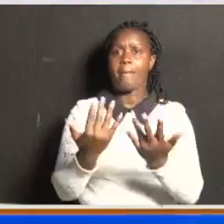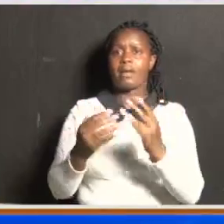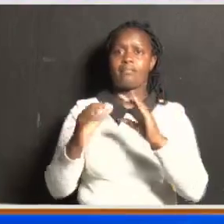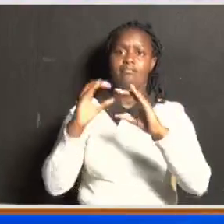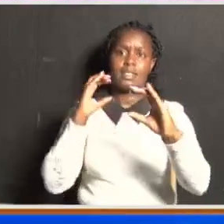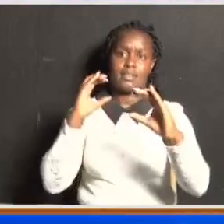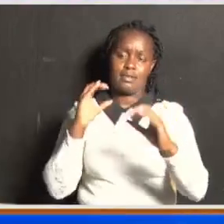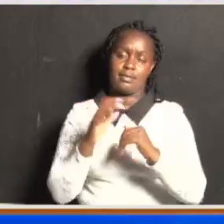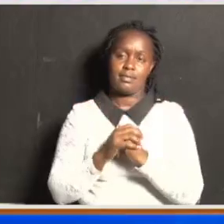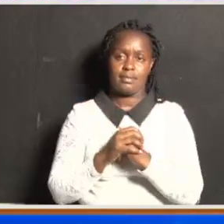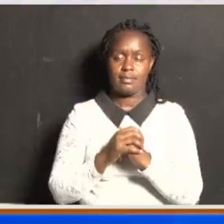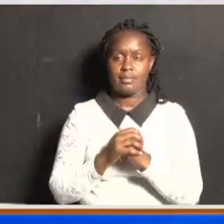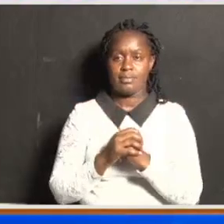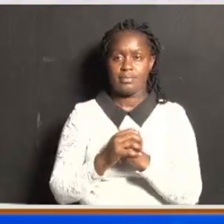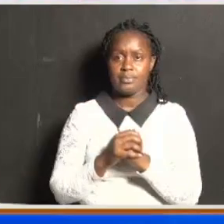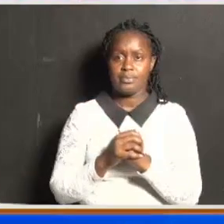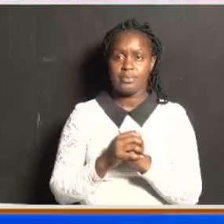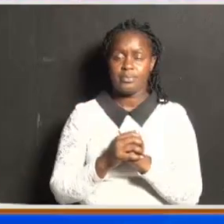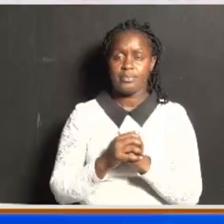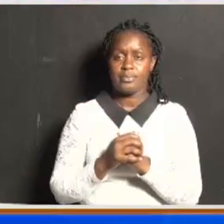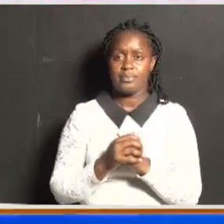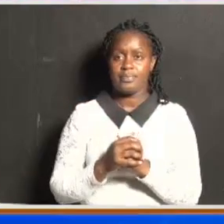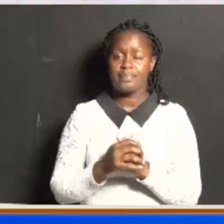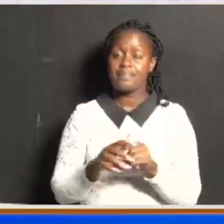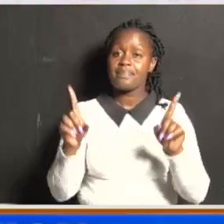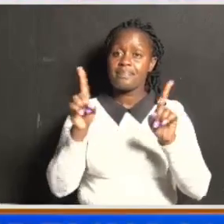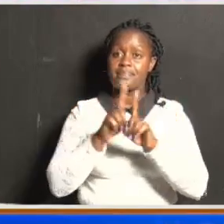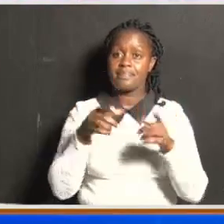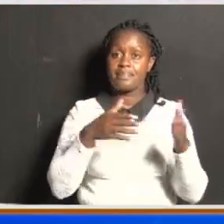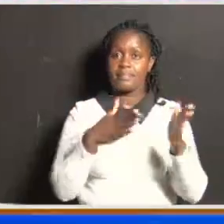kuchoma mabasi. And on the same breath, parliamentary by